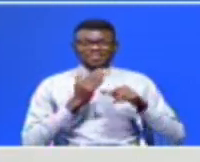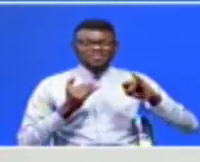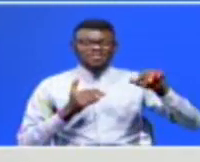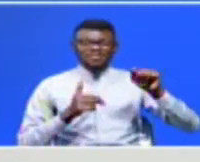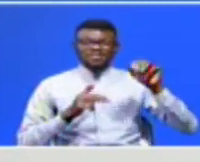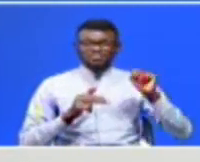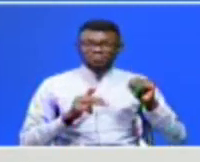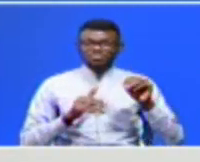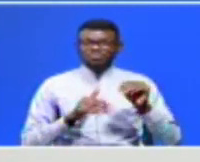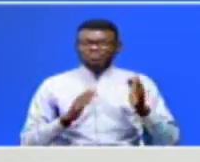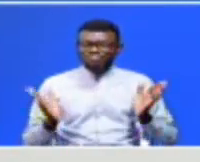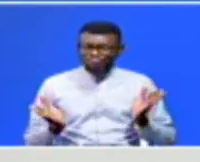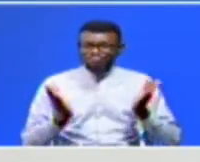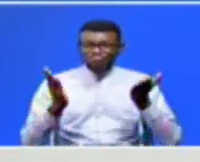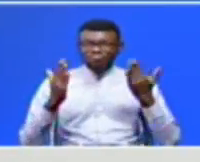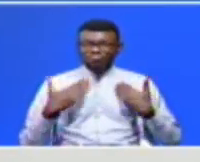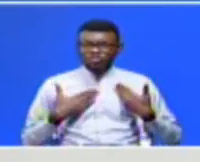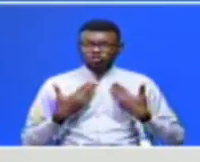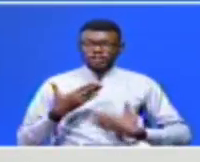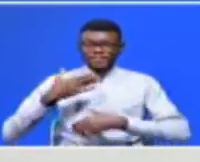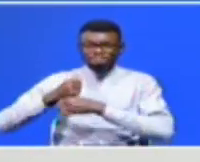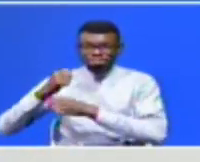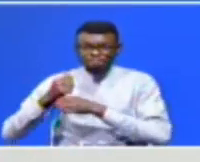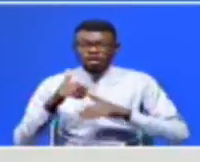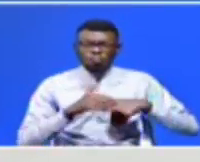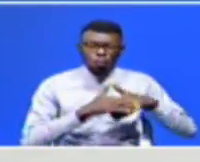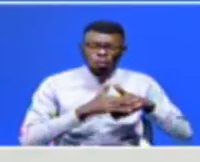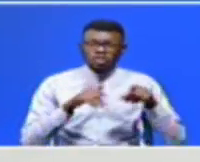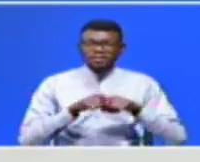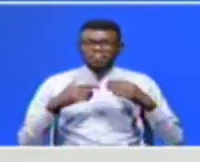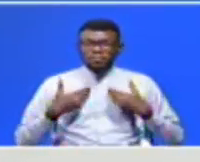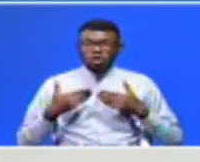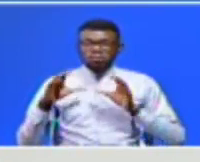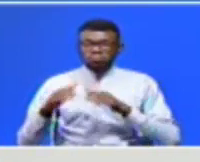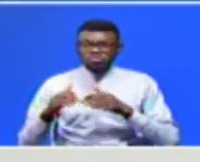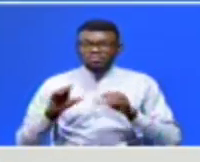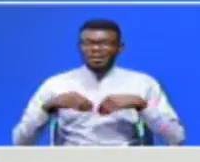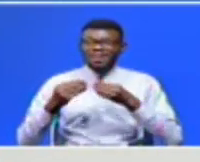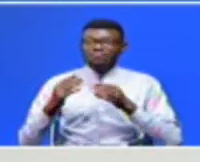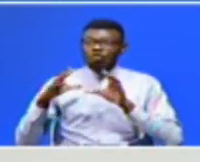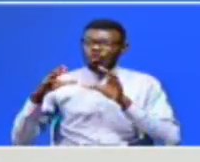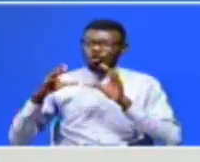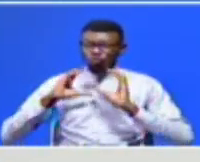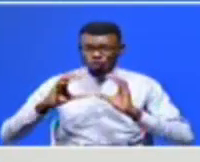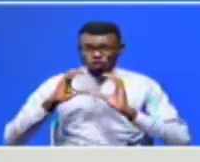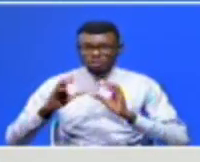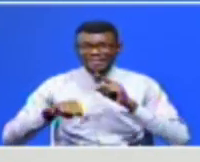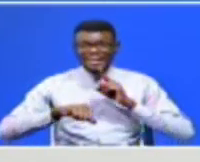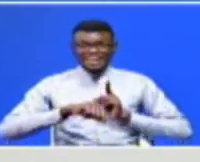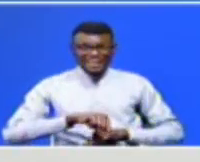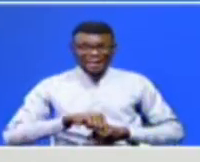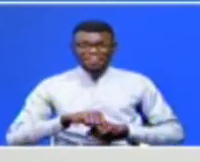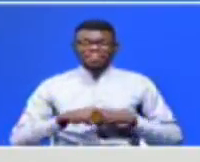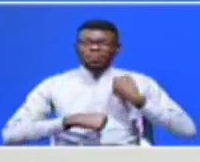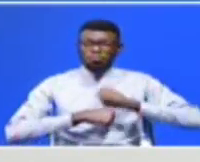Kuhimiza washikadau wa soka nchini na pia wenye vilabu mbalimbali kuwapa makocha muda wa kutekeleza majukumu yao badala ya kuwapiga